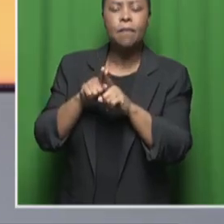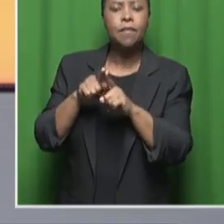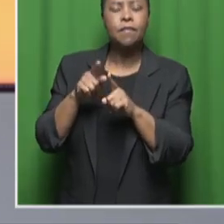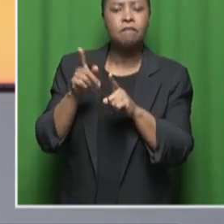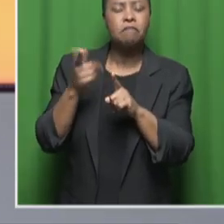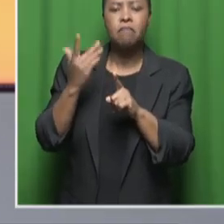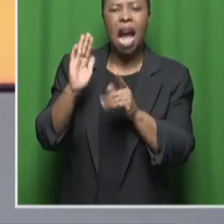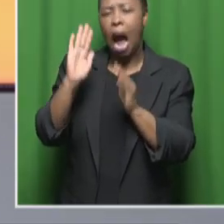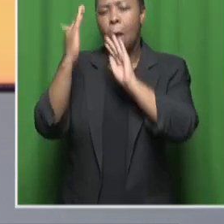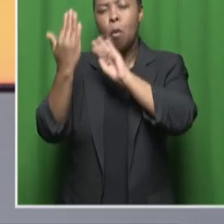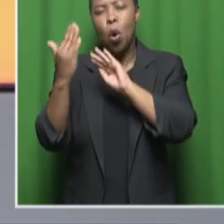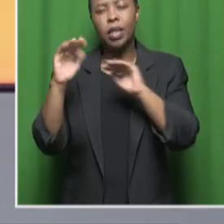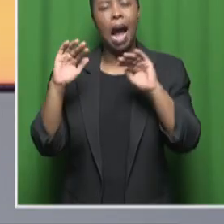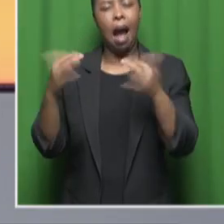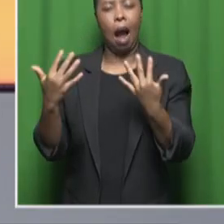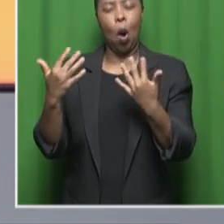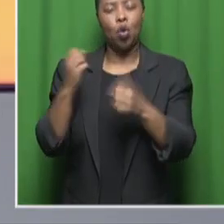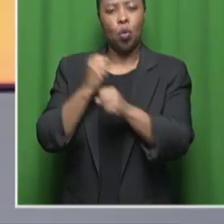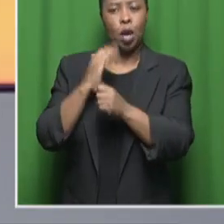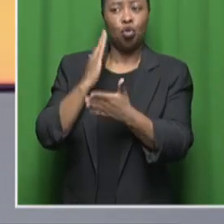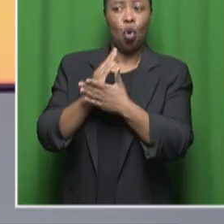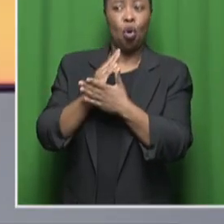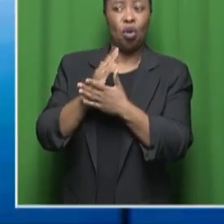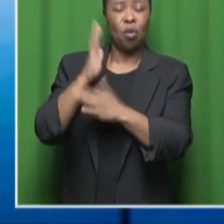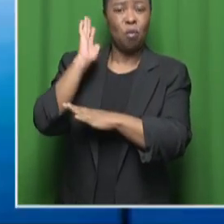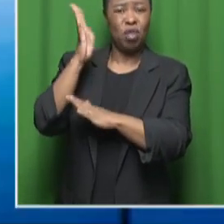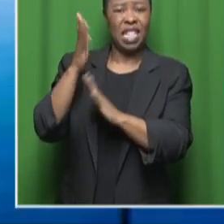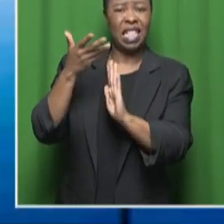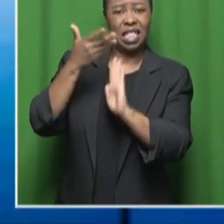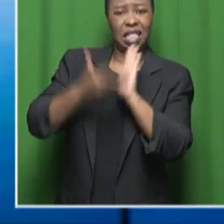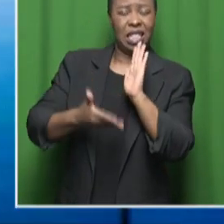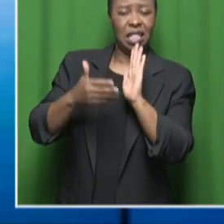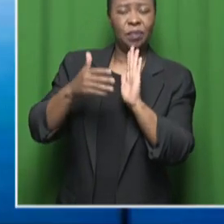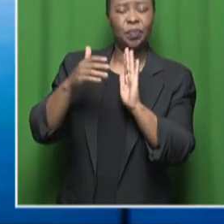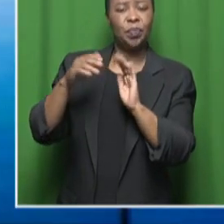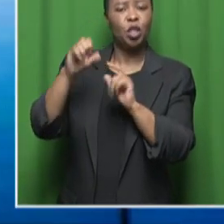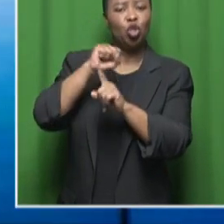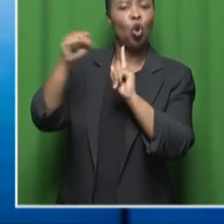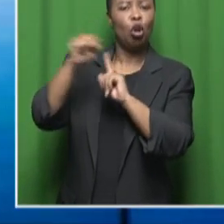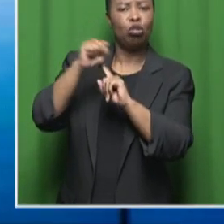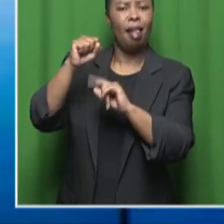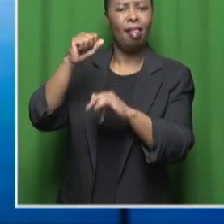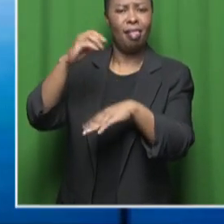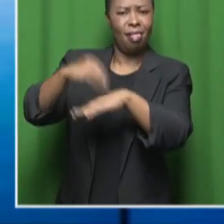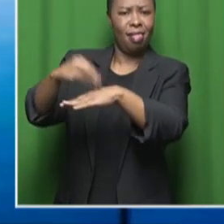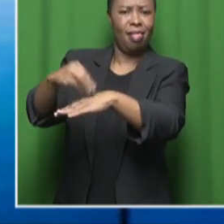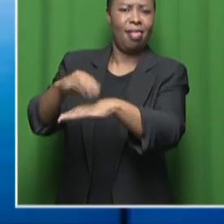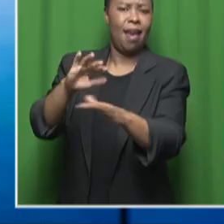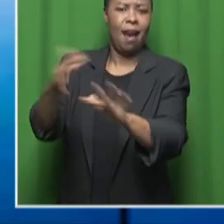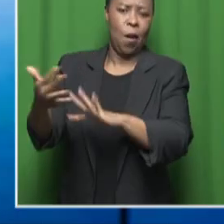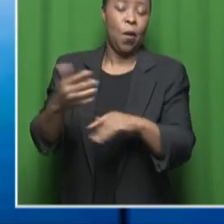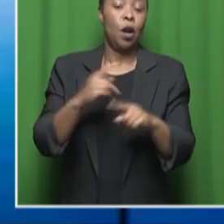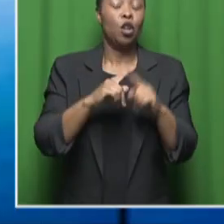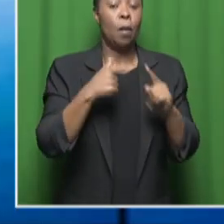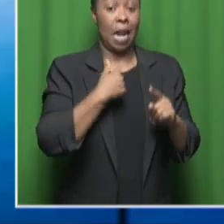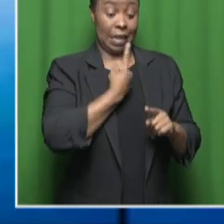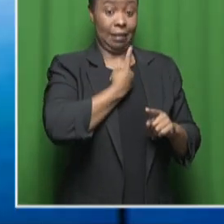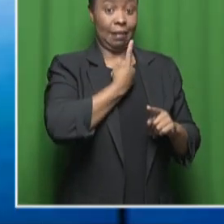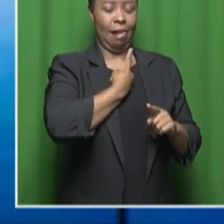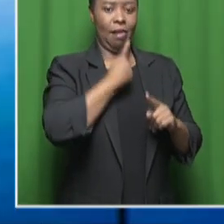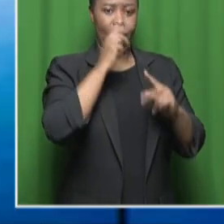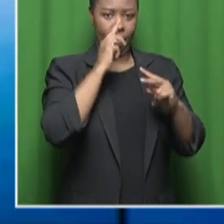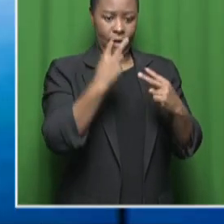it in terms of presenting those social ills? Yeah, so the research was basic because it was more of I was looking at myself as a